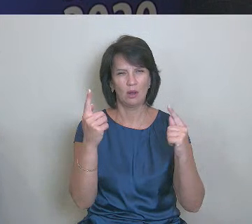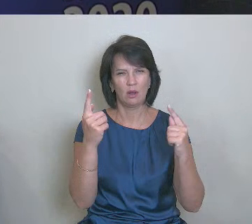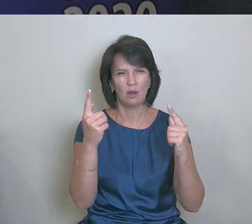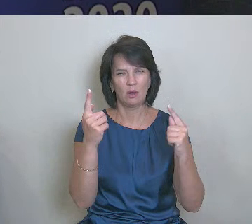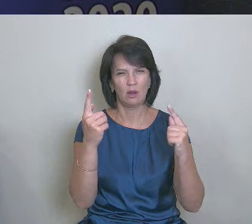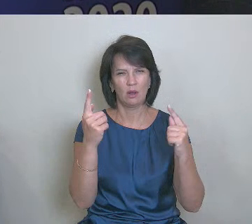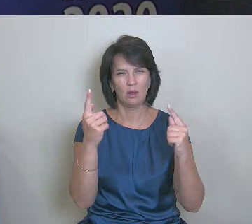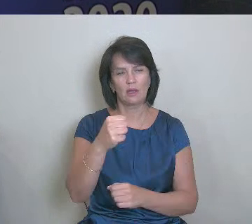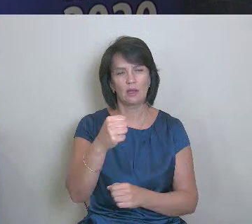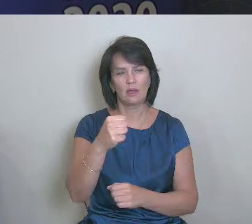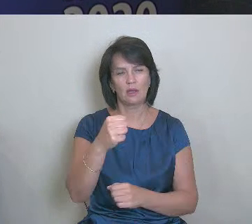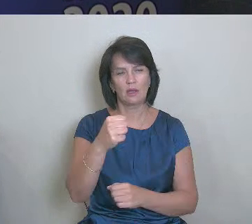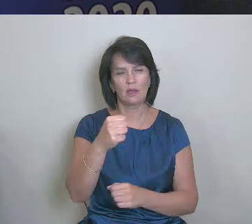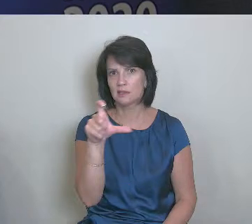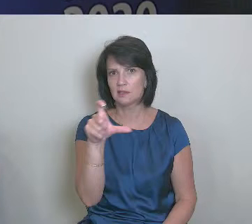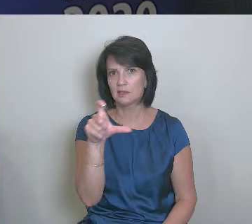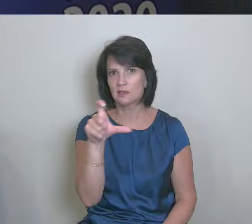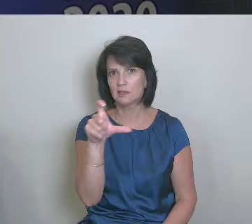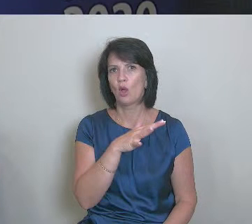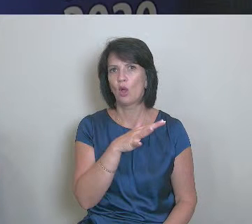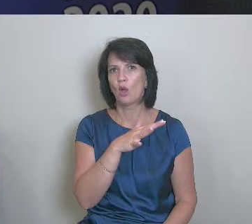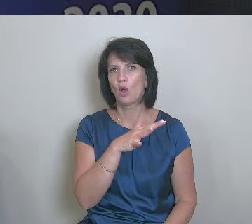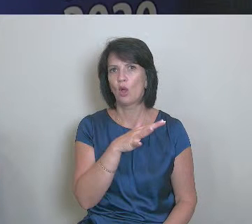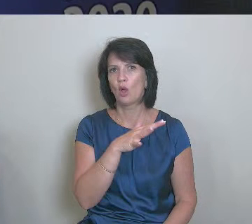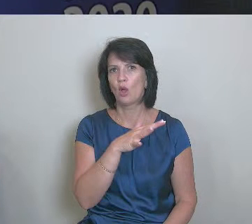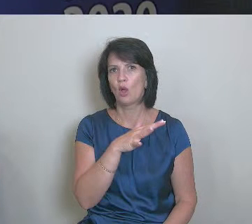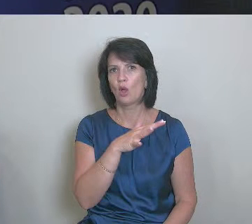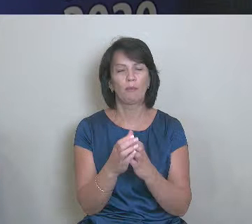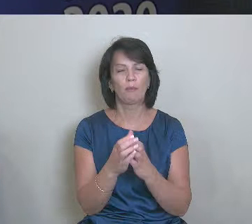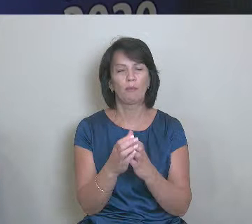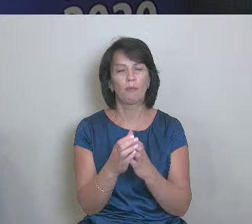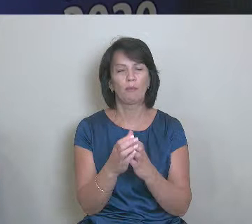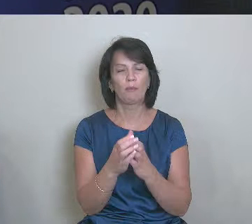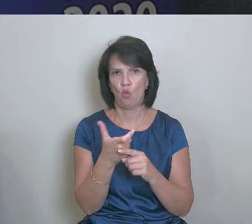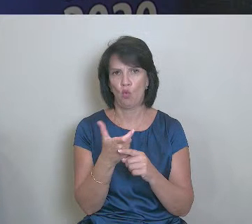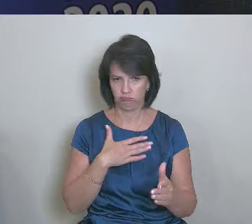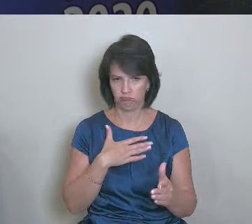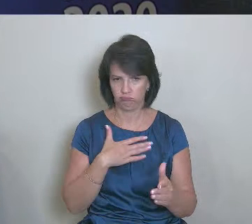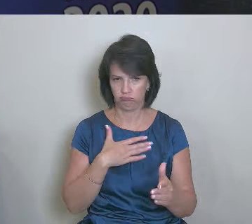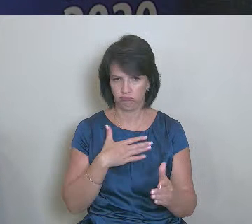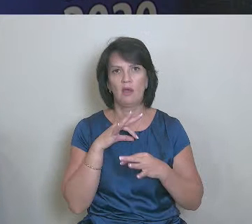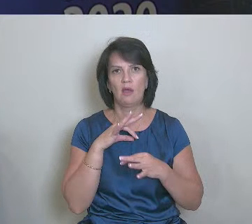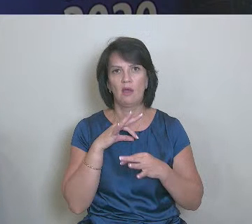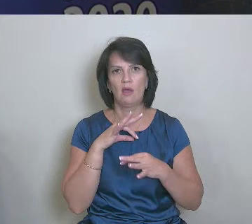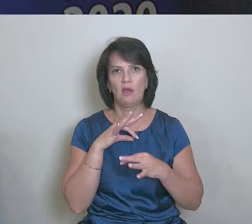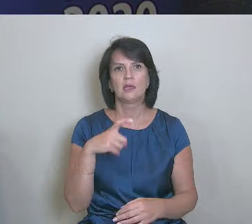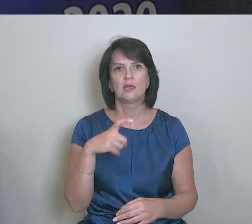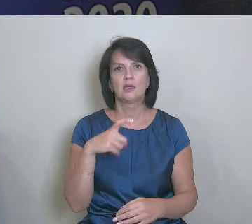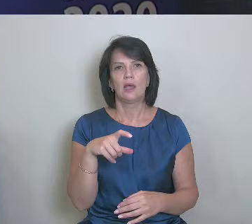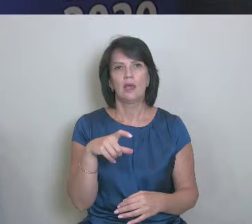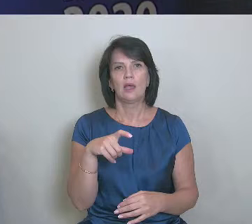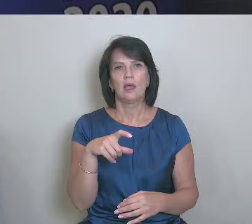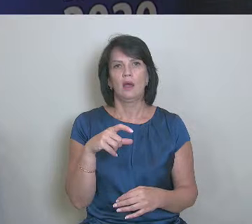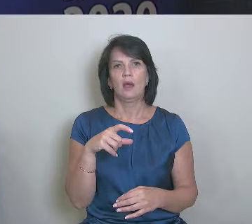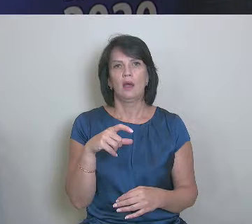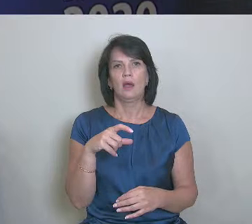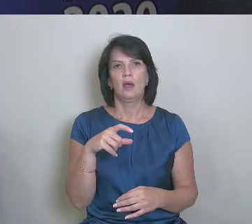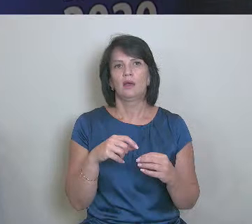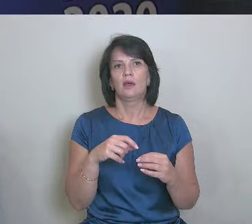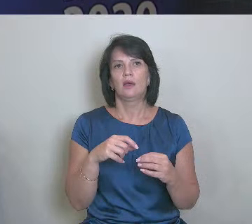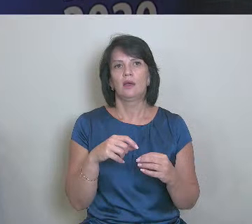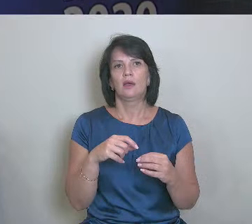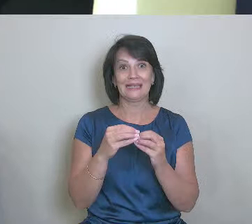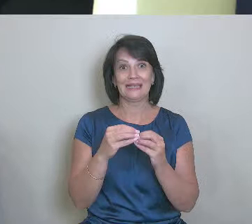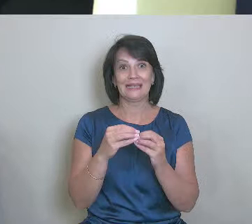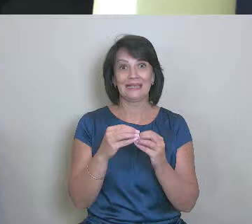179 electoral districts, there were a lot of candidates who were representing the political parties which were